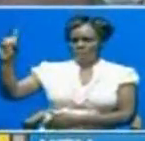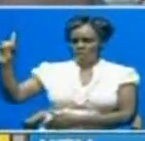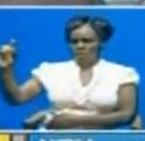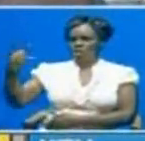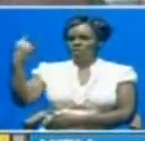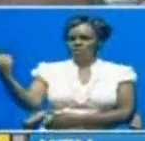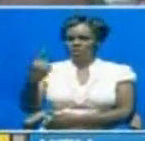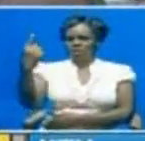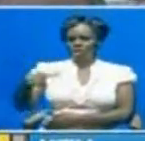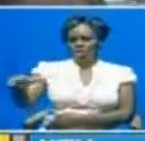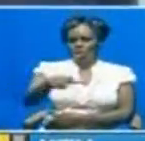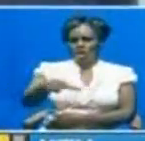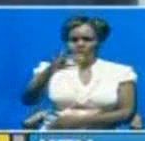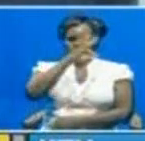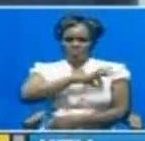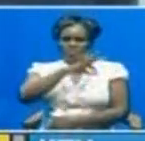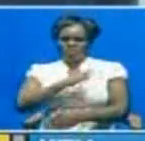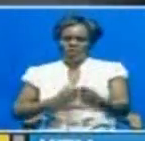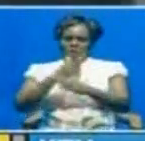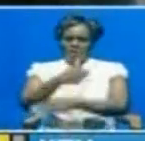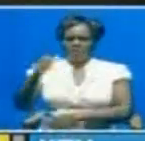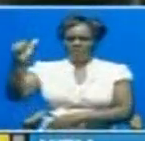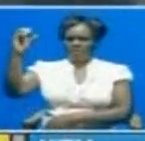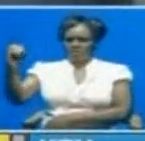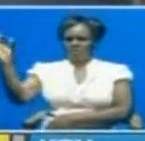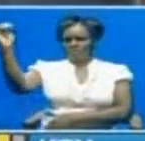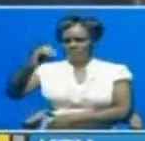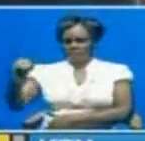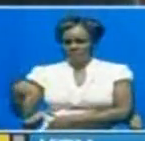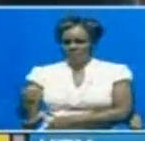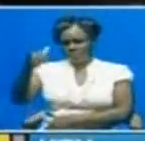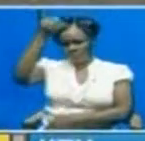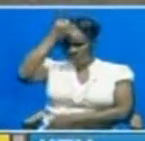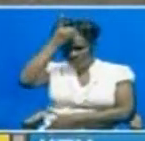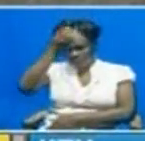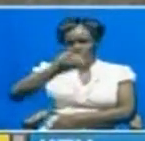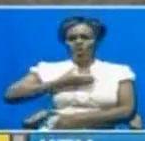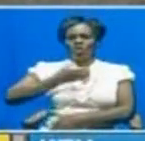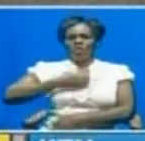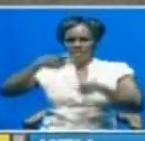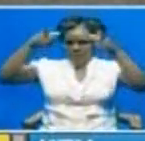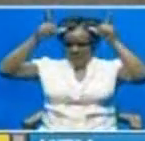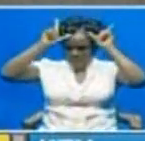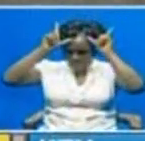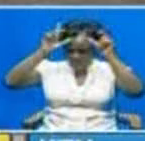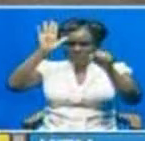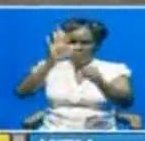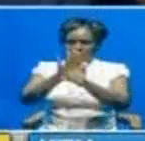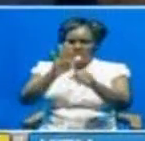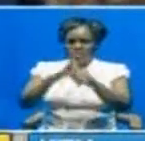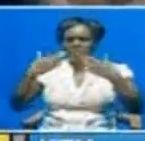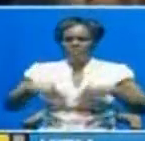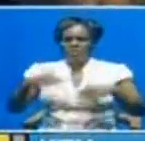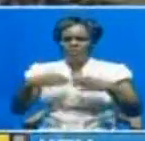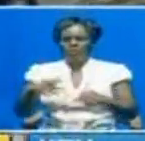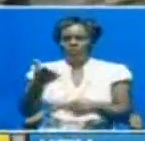single source of rural income, with over 50% of all rural households owning cattle, and most people practice communal